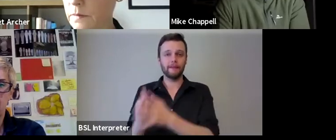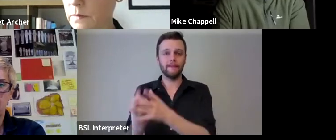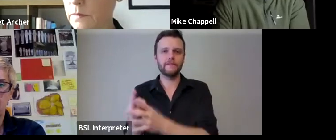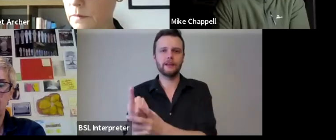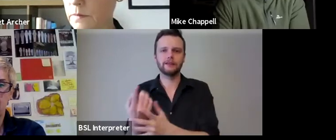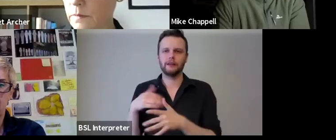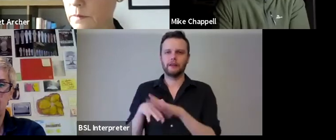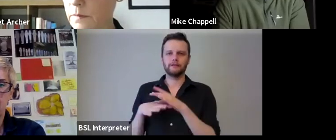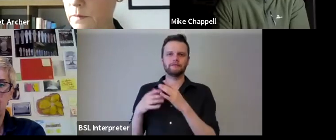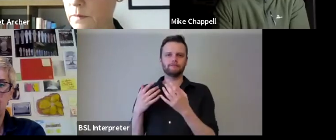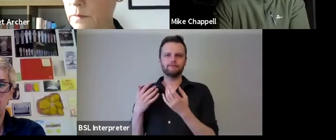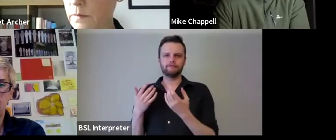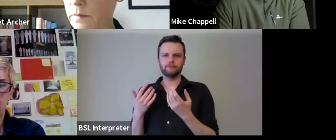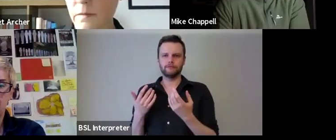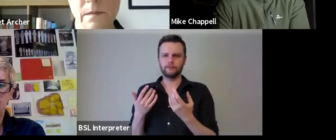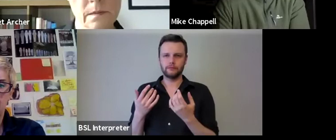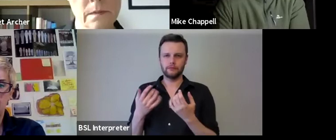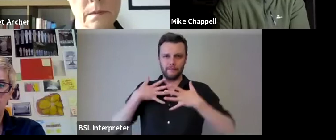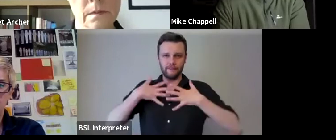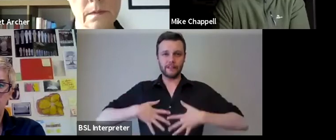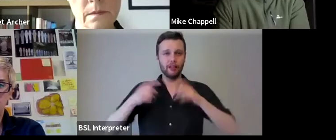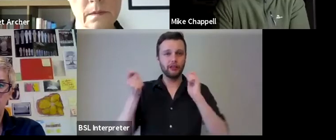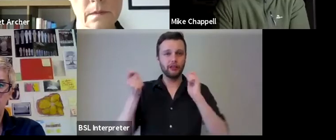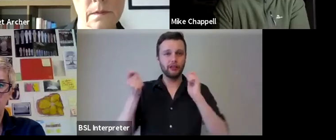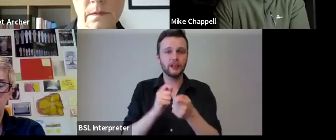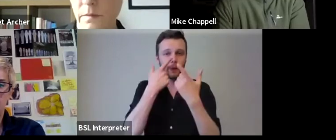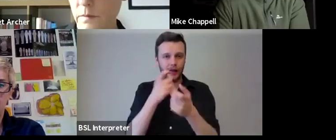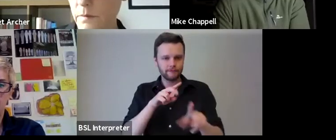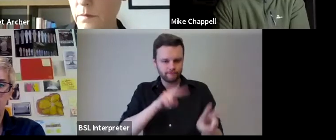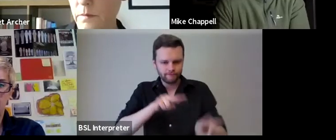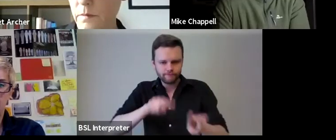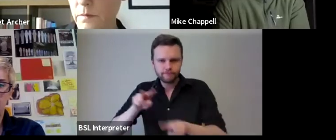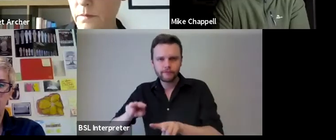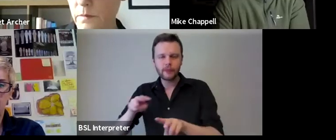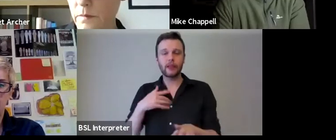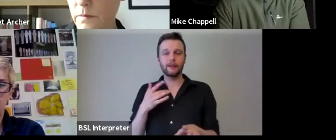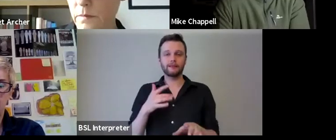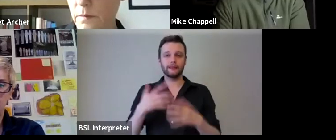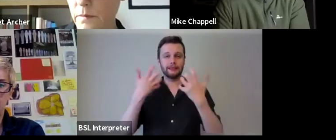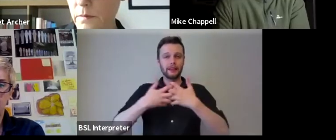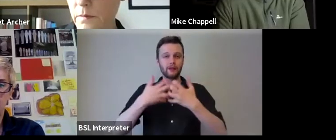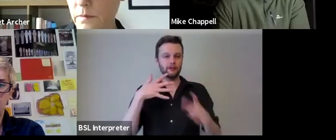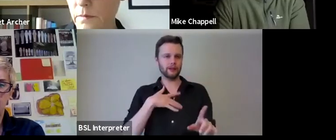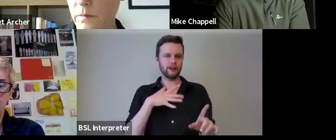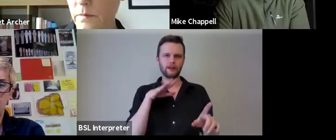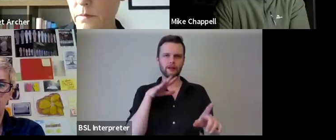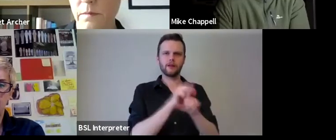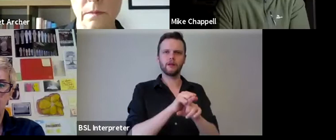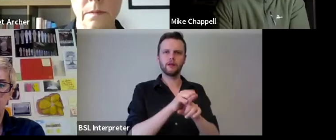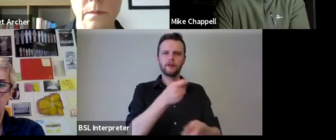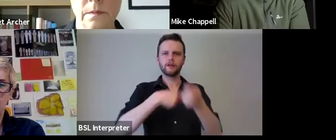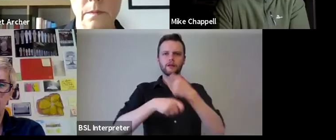scars or physical changes. And then these remote sensing technologies can actually accrete them into